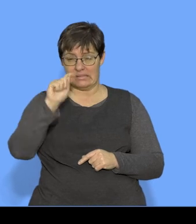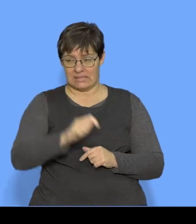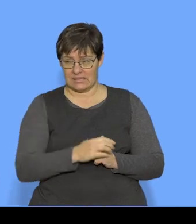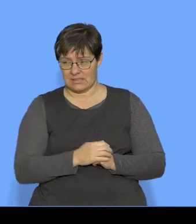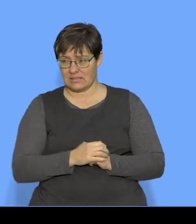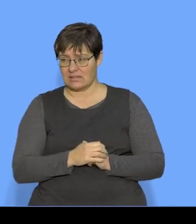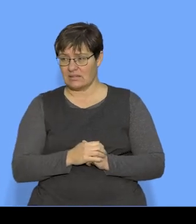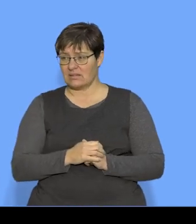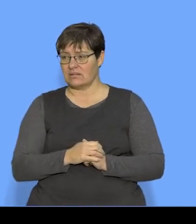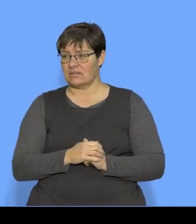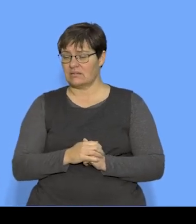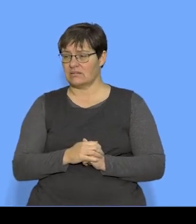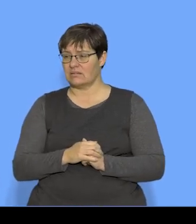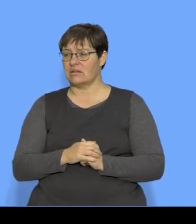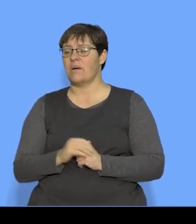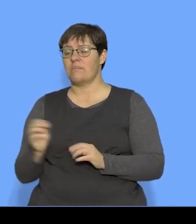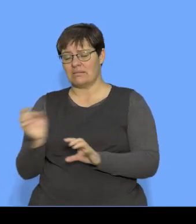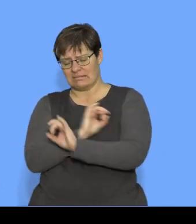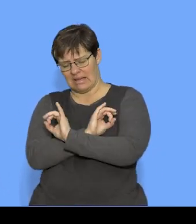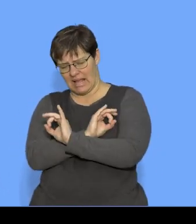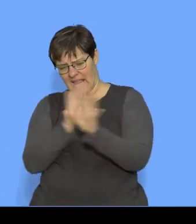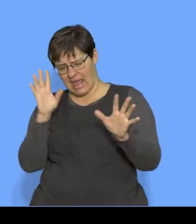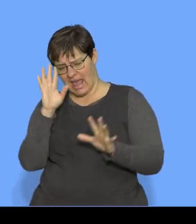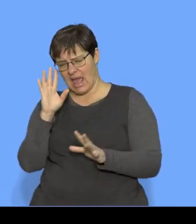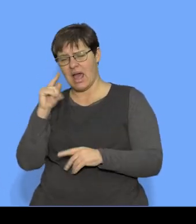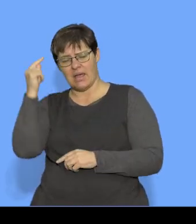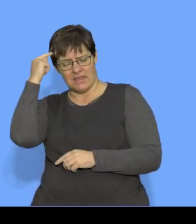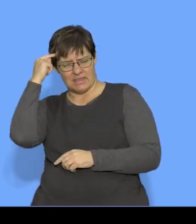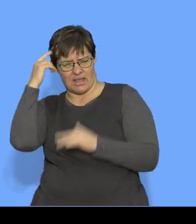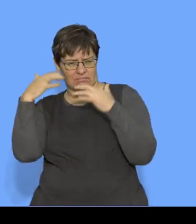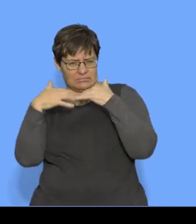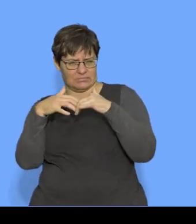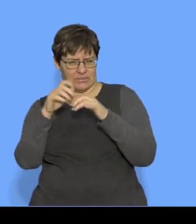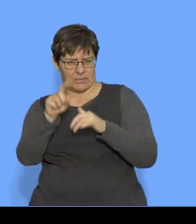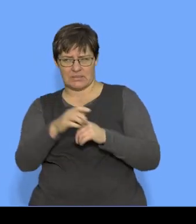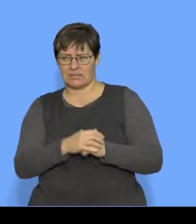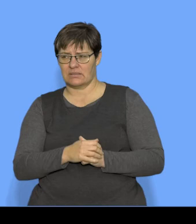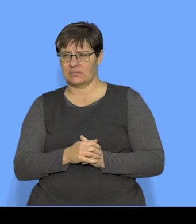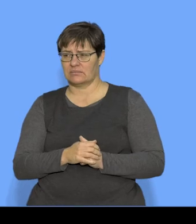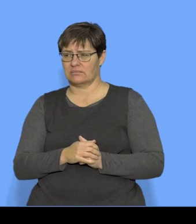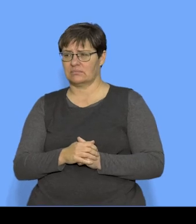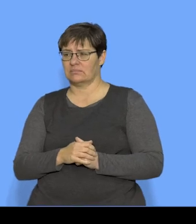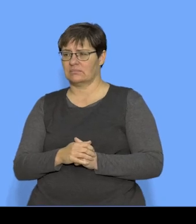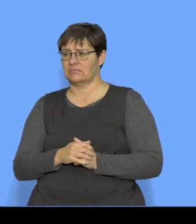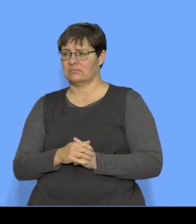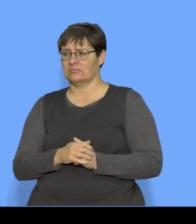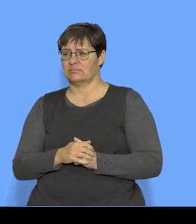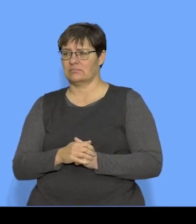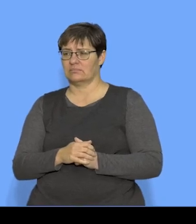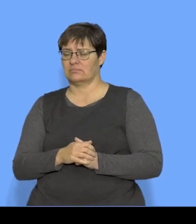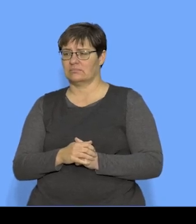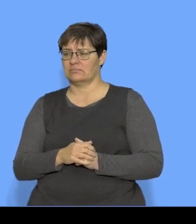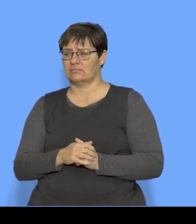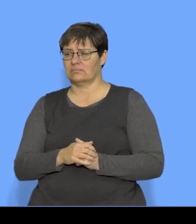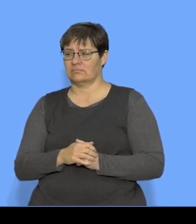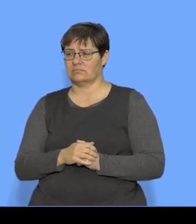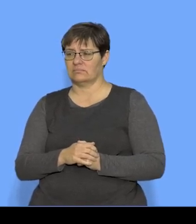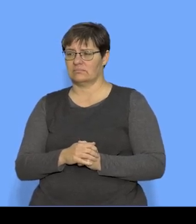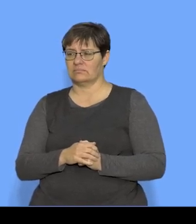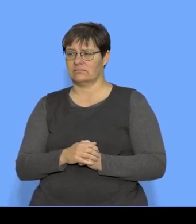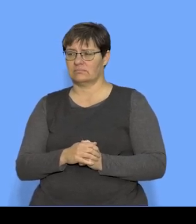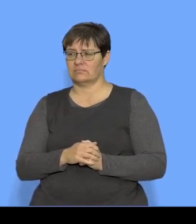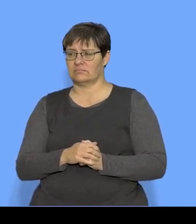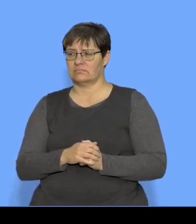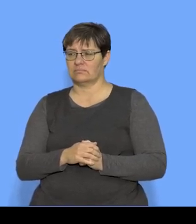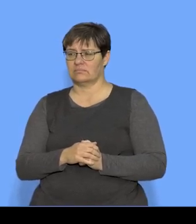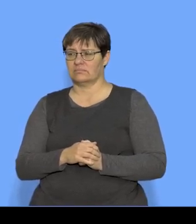I want you to then try and think about clearly. Introduce a rhombus, right?